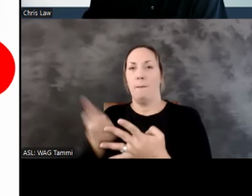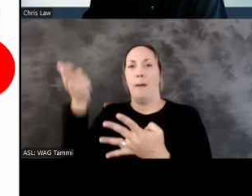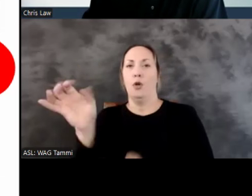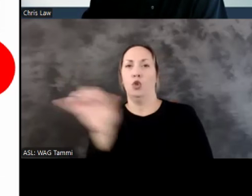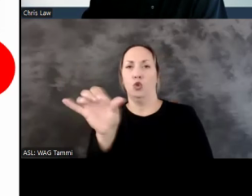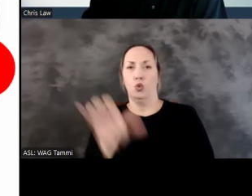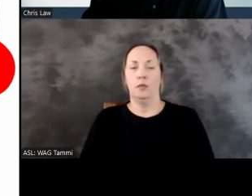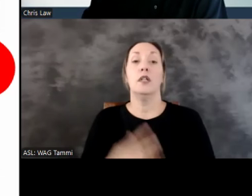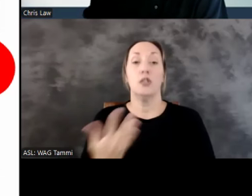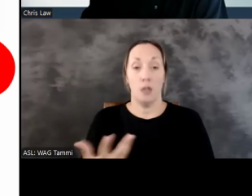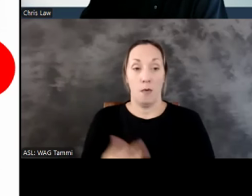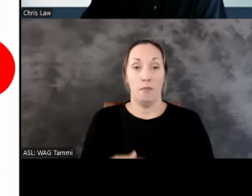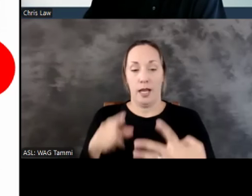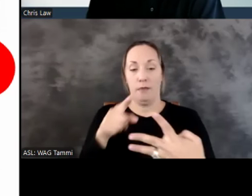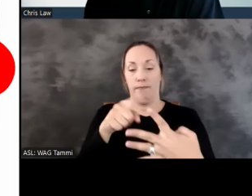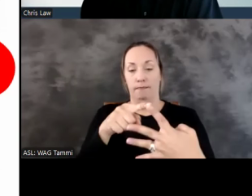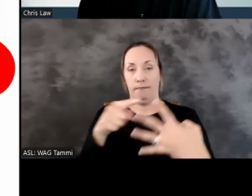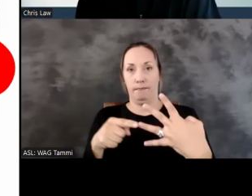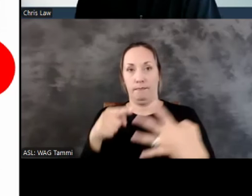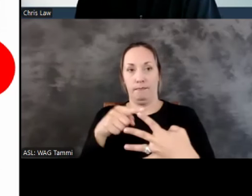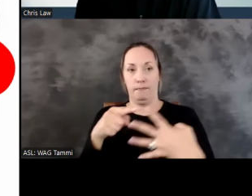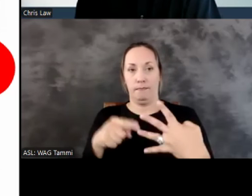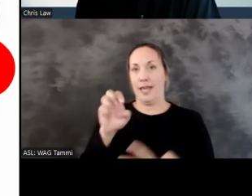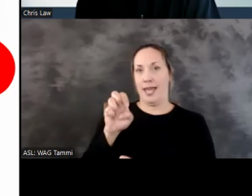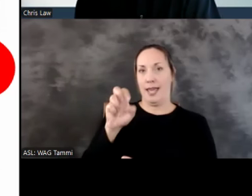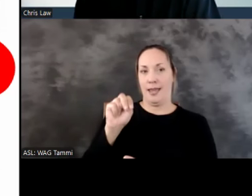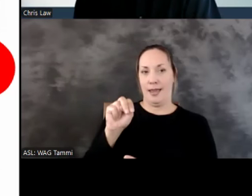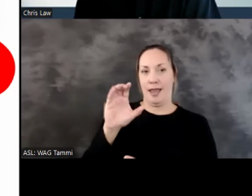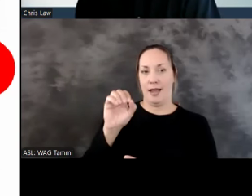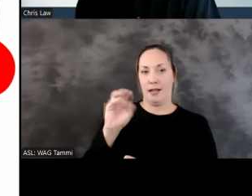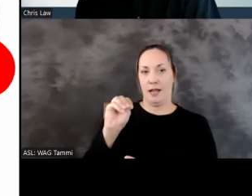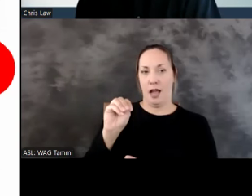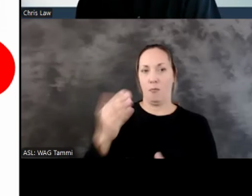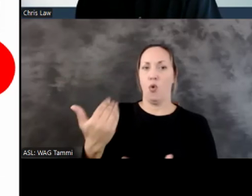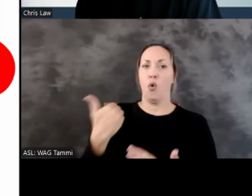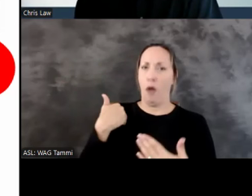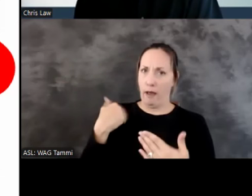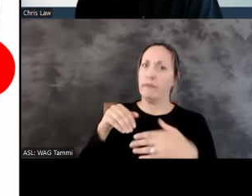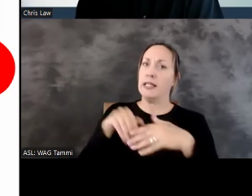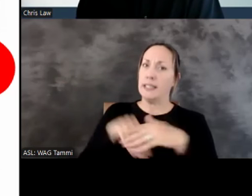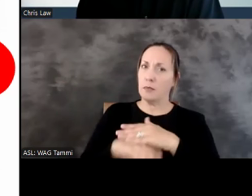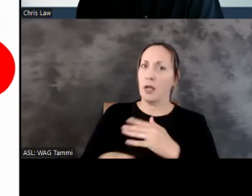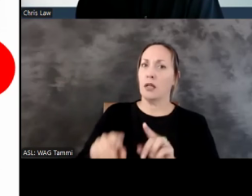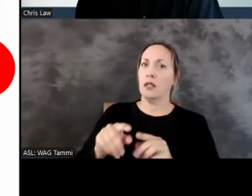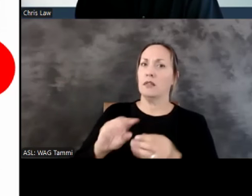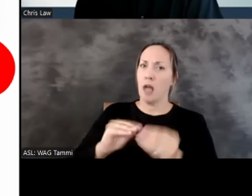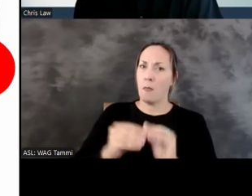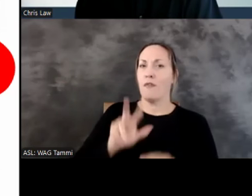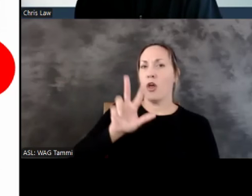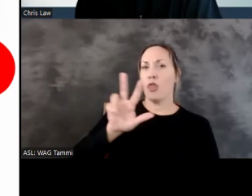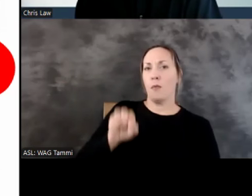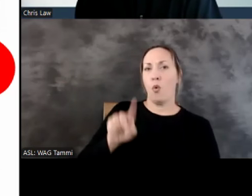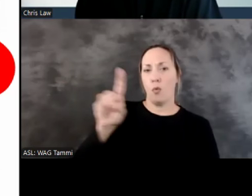So it's now between NCOM, who have an accessibility score of 3.1, and Fusion